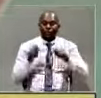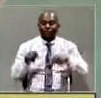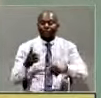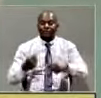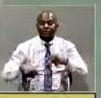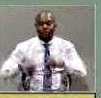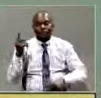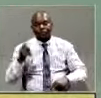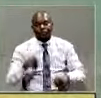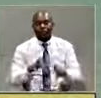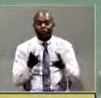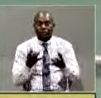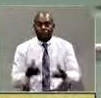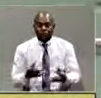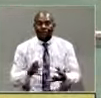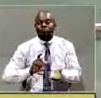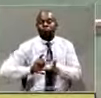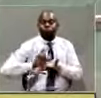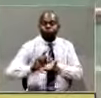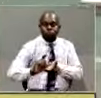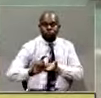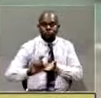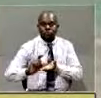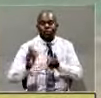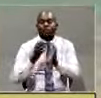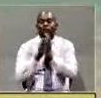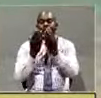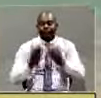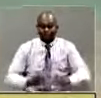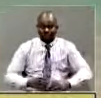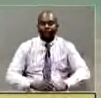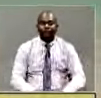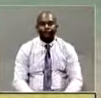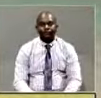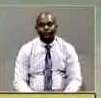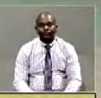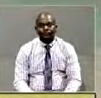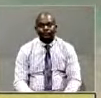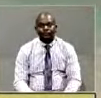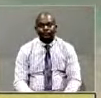championship expect a cash prize. John Barnes, Centamu, reporting.